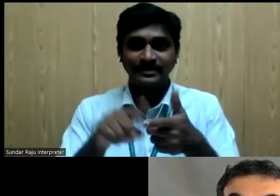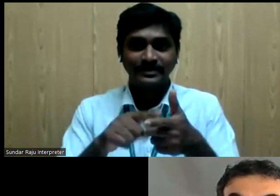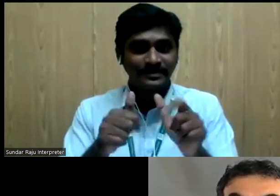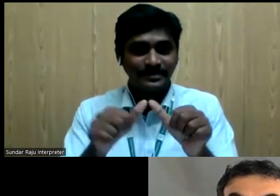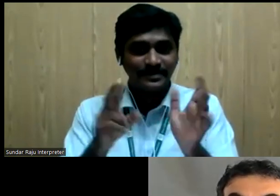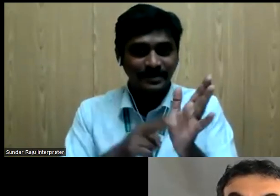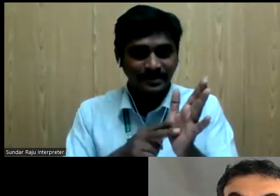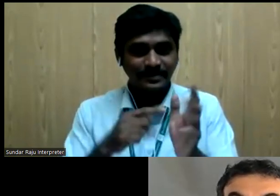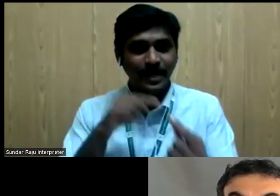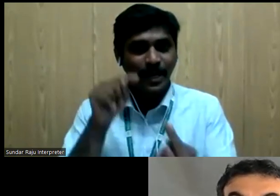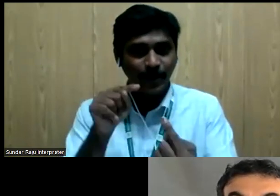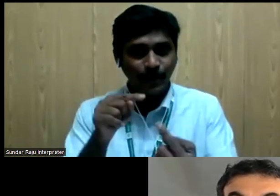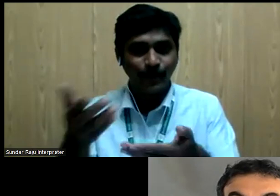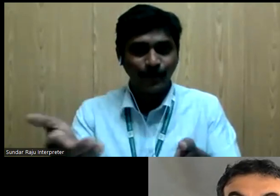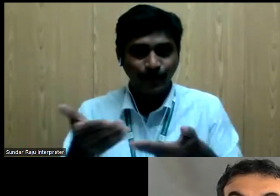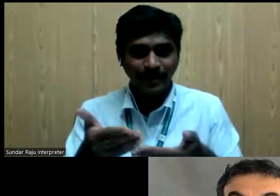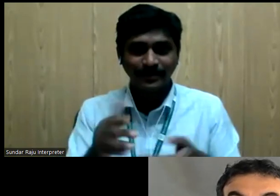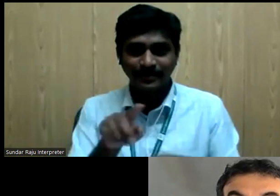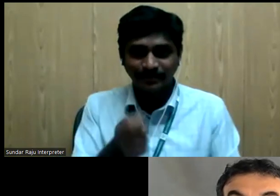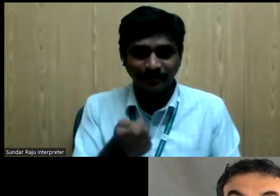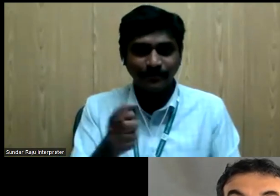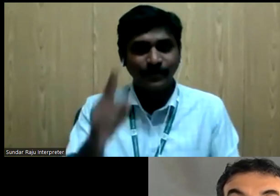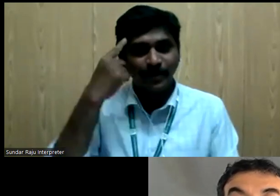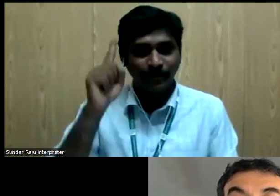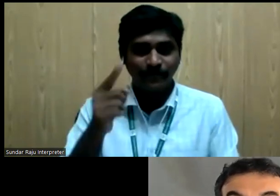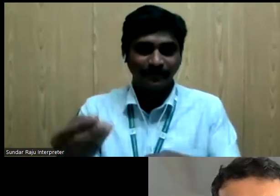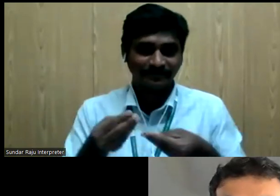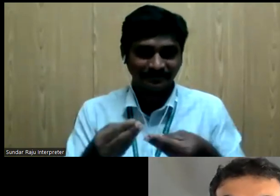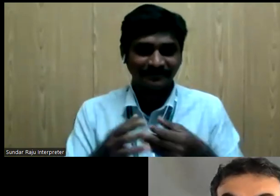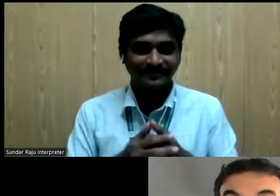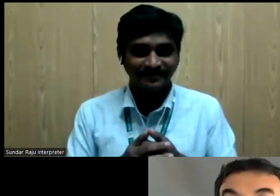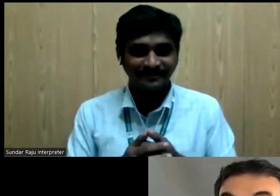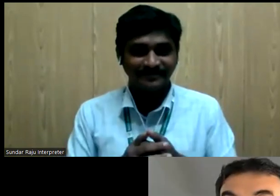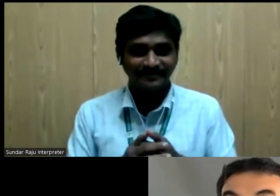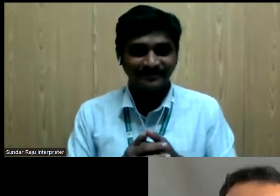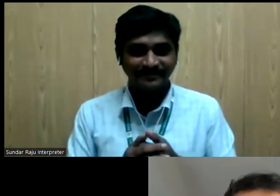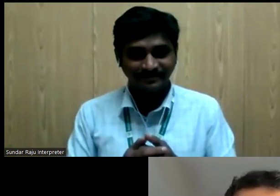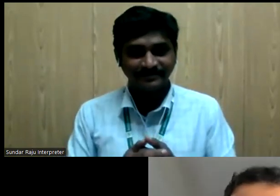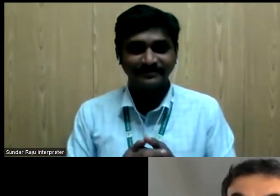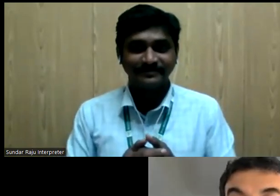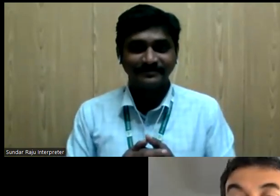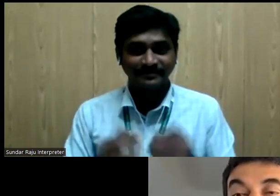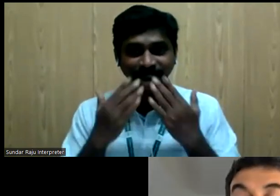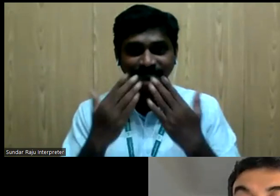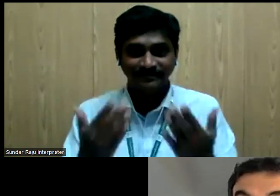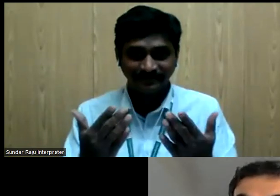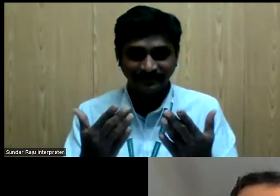to invite you to deliver the keynote address for us. Thank you. Thank you. Thank you,